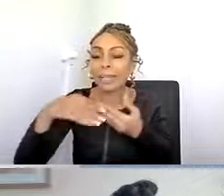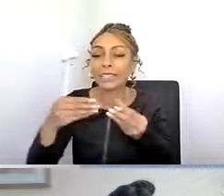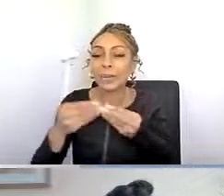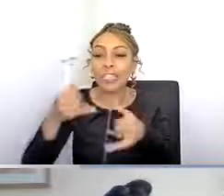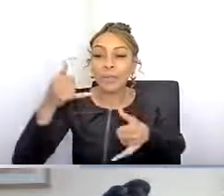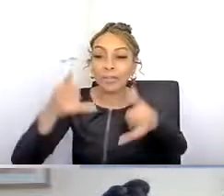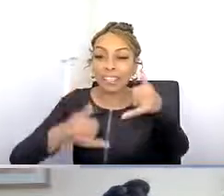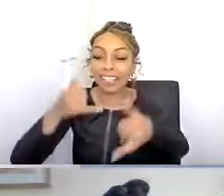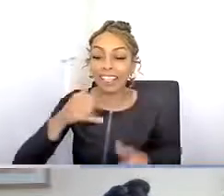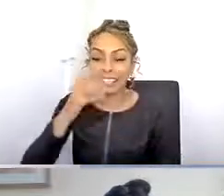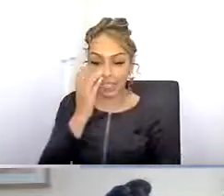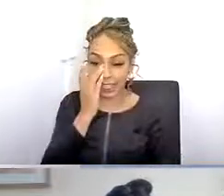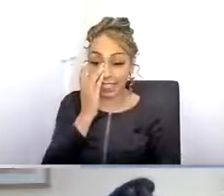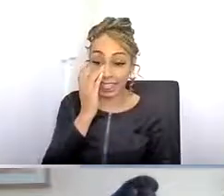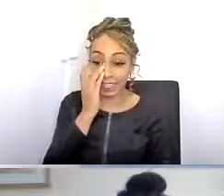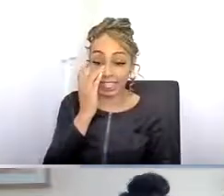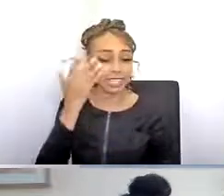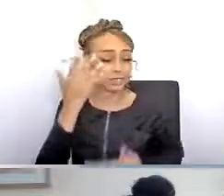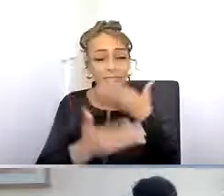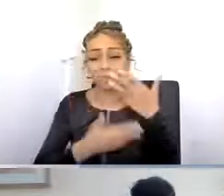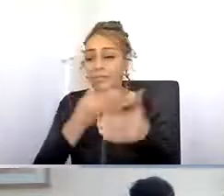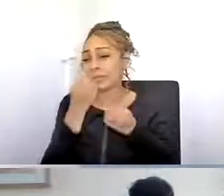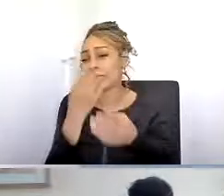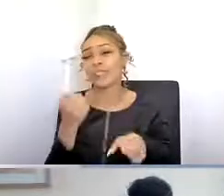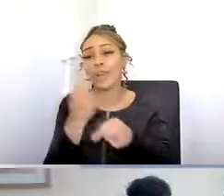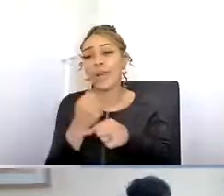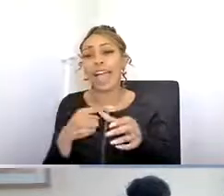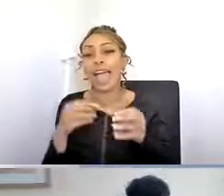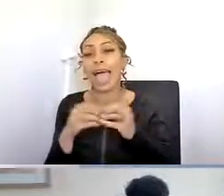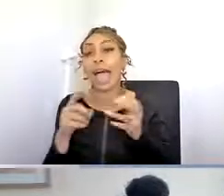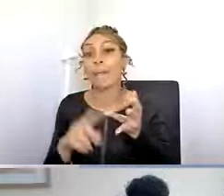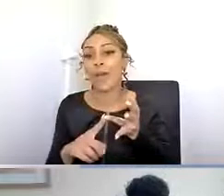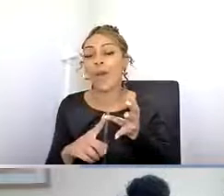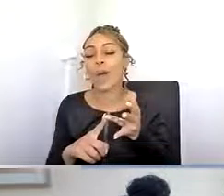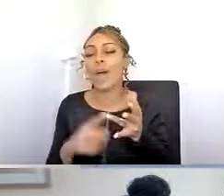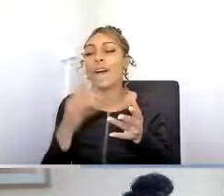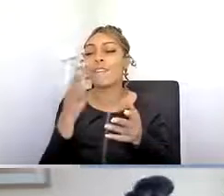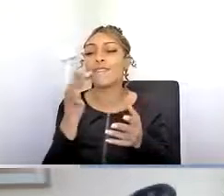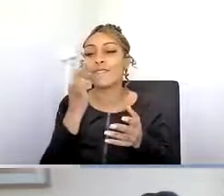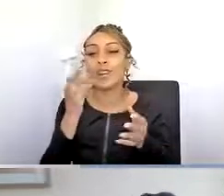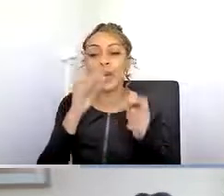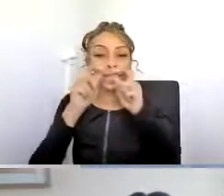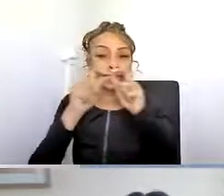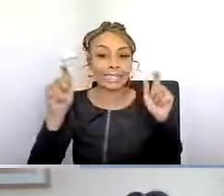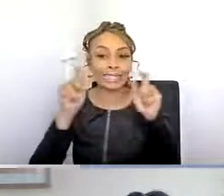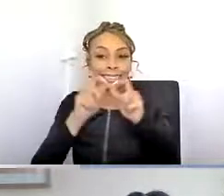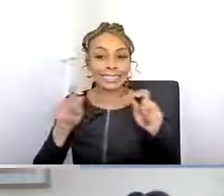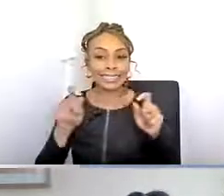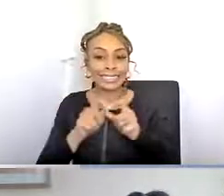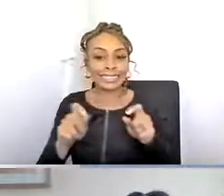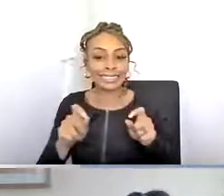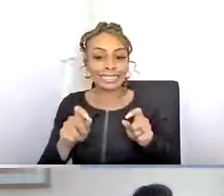who spoke so brilliantly about Gabo, and I just wanted to read a couple of sentences what she said about him, because it sort of really